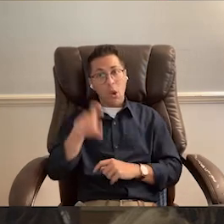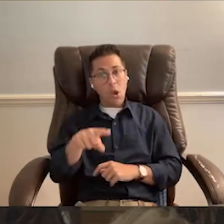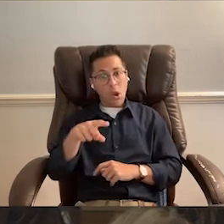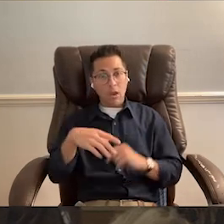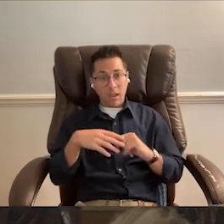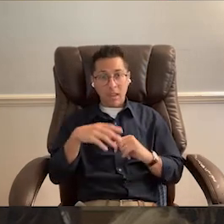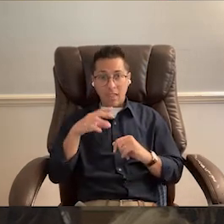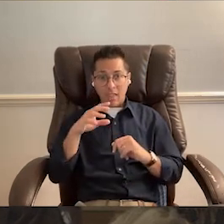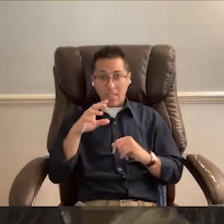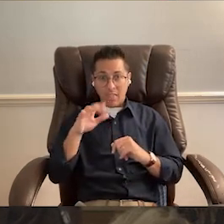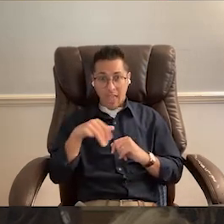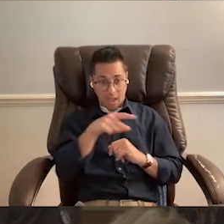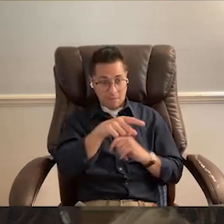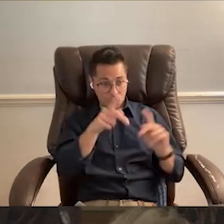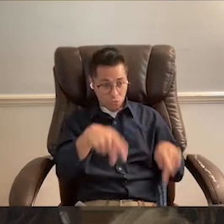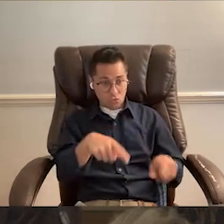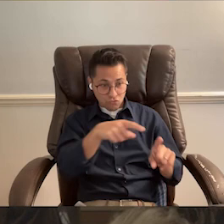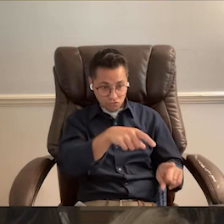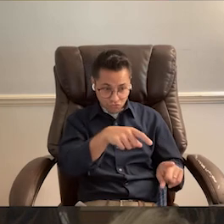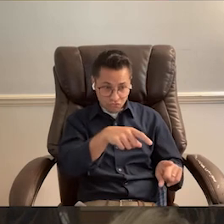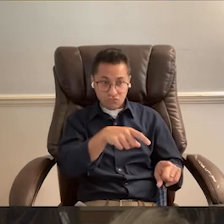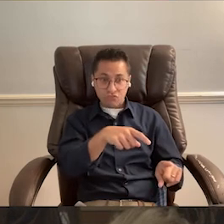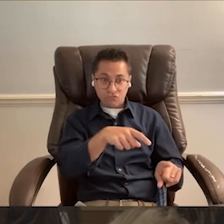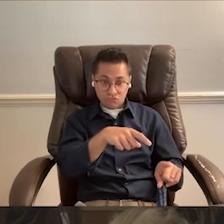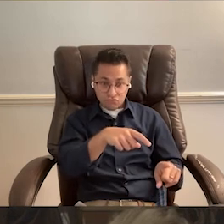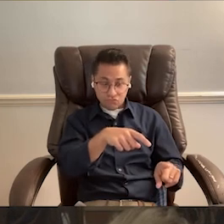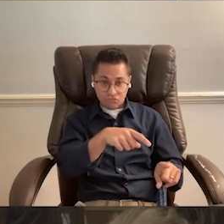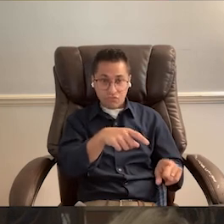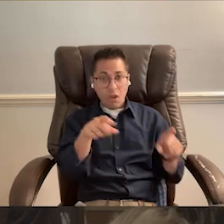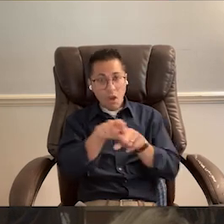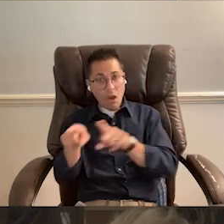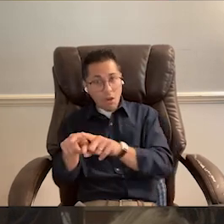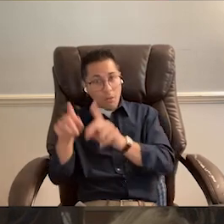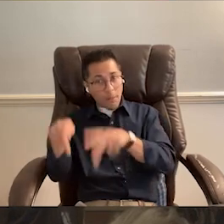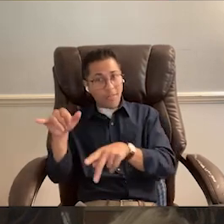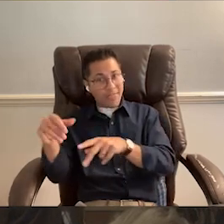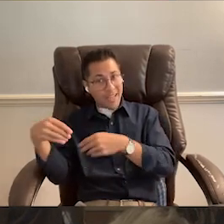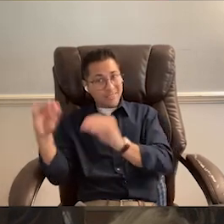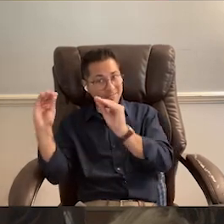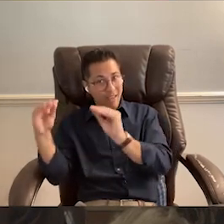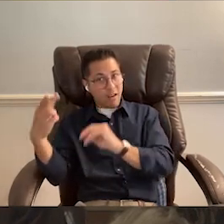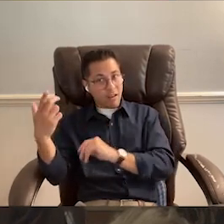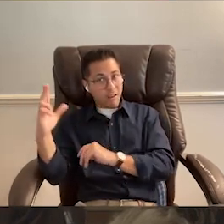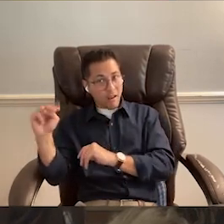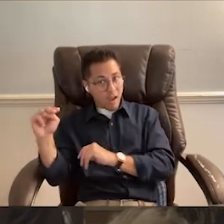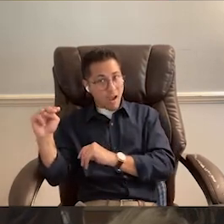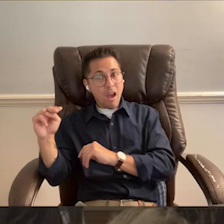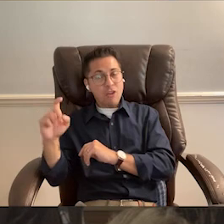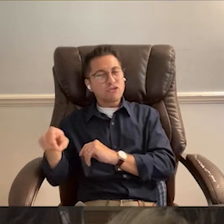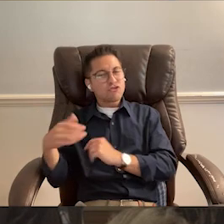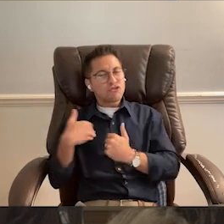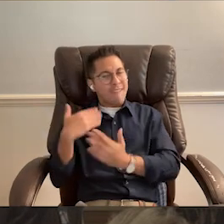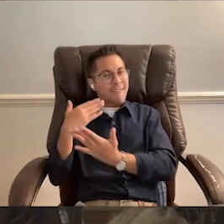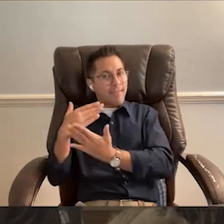registry. And my next big thing on that is that such persons, along with